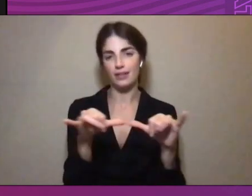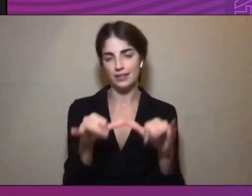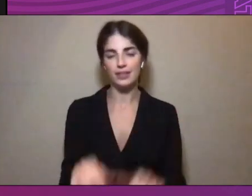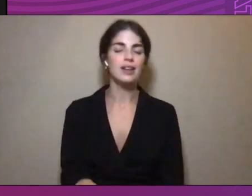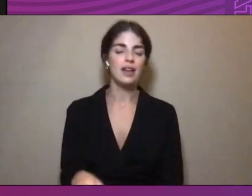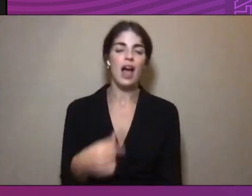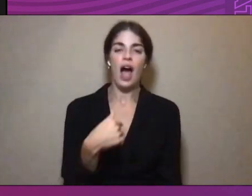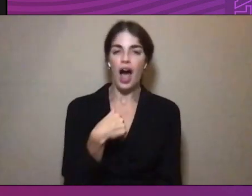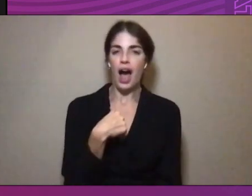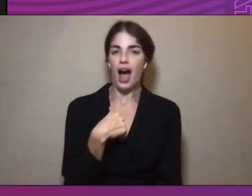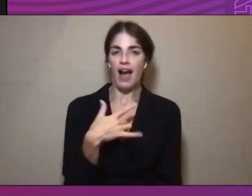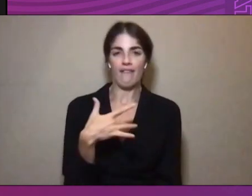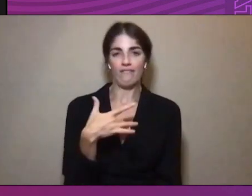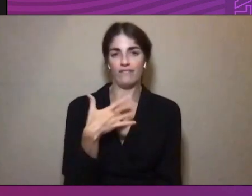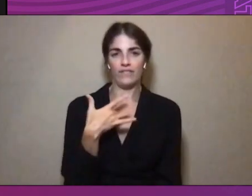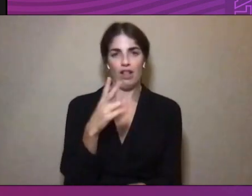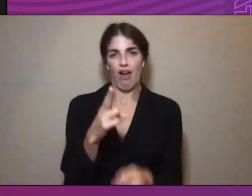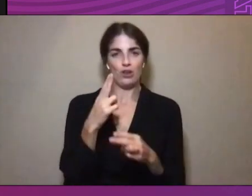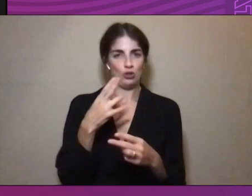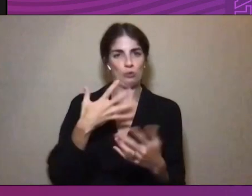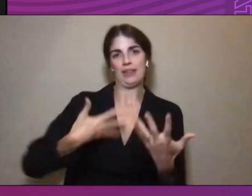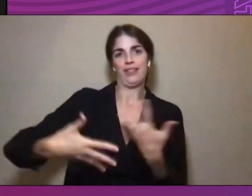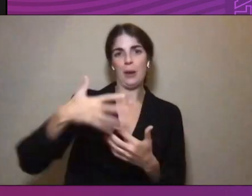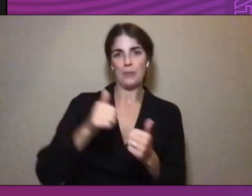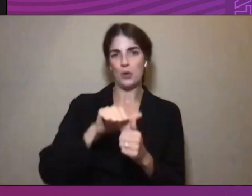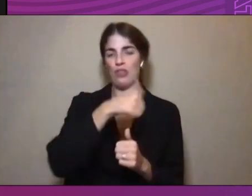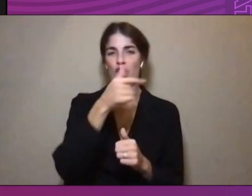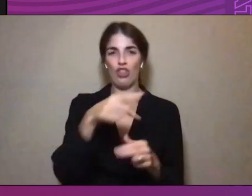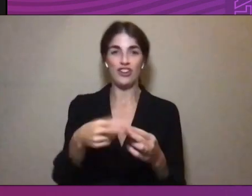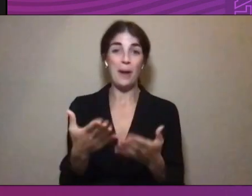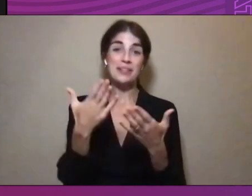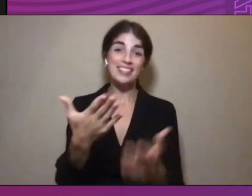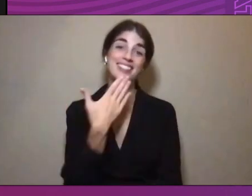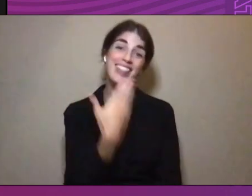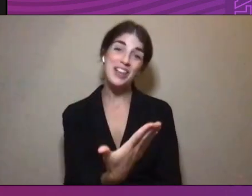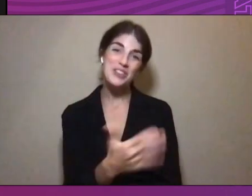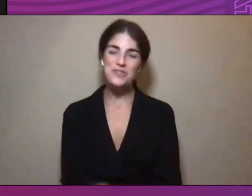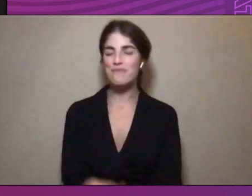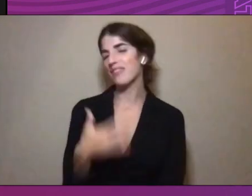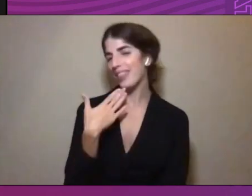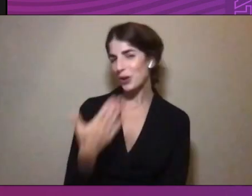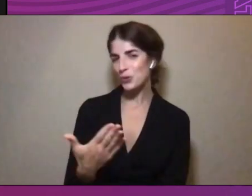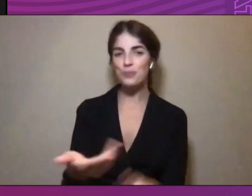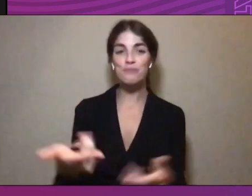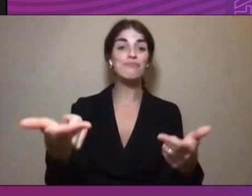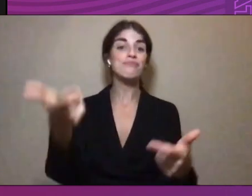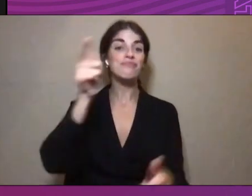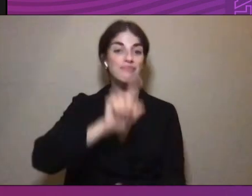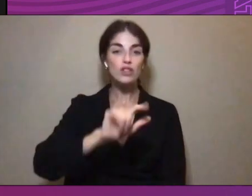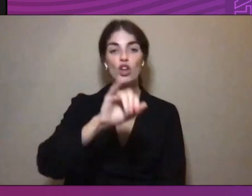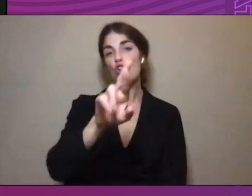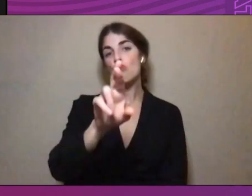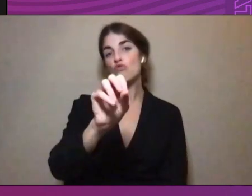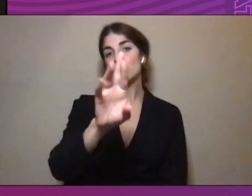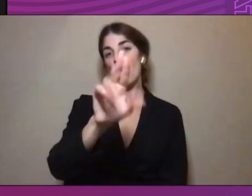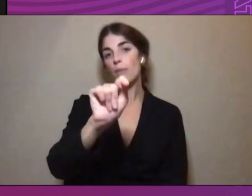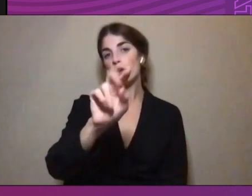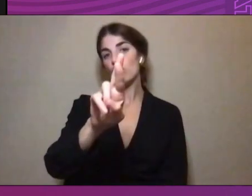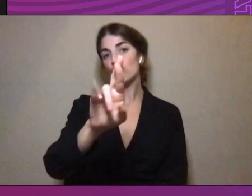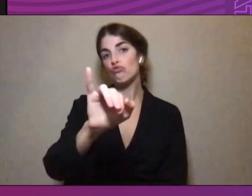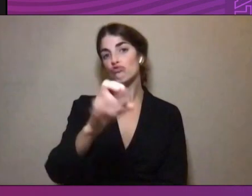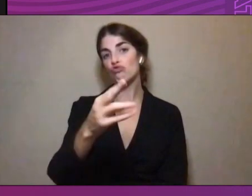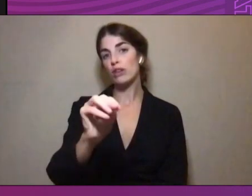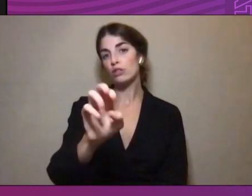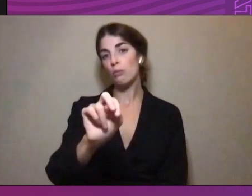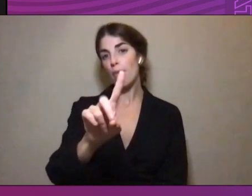nominees. Thank you so much. Thank you, Jose. I'll pass it along to Robert Richmond. Hello, I'm